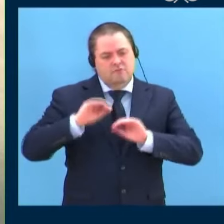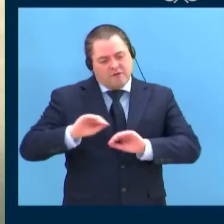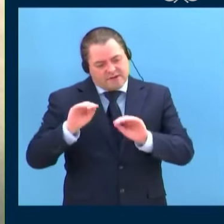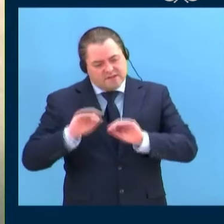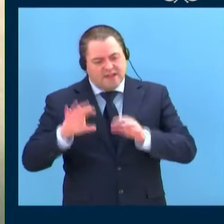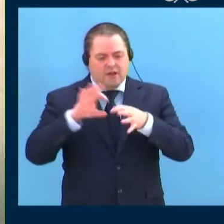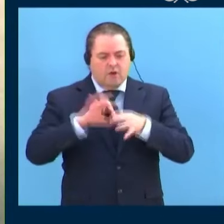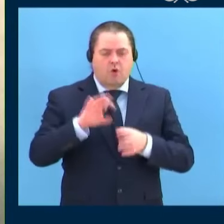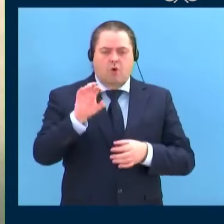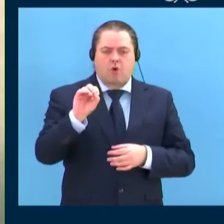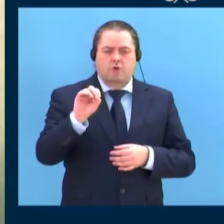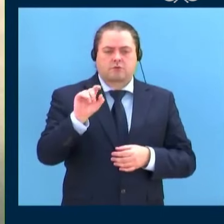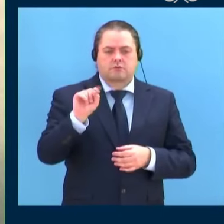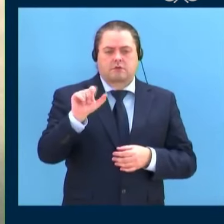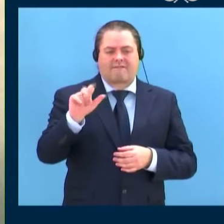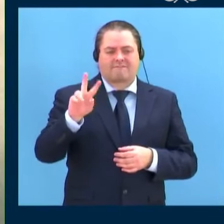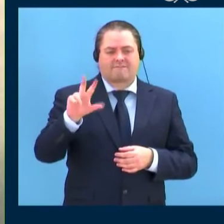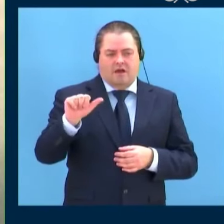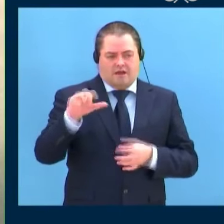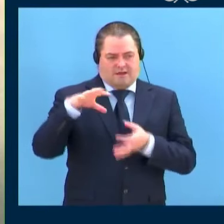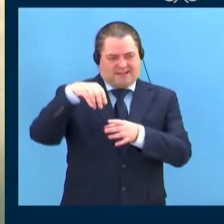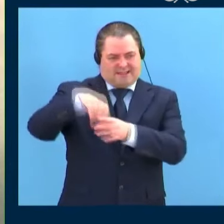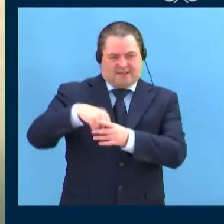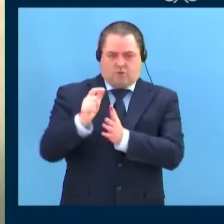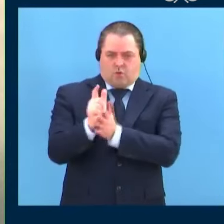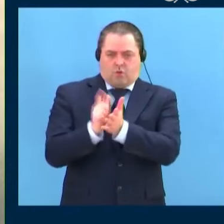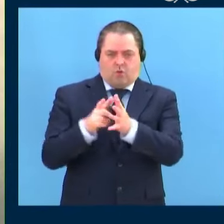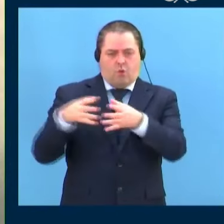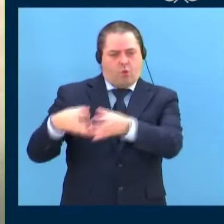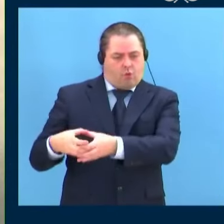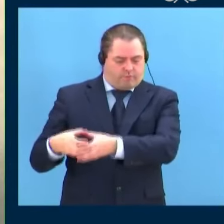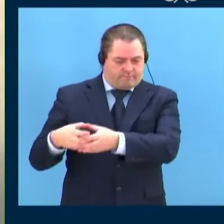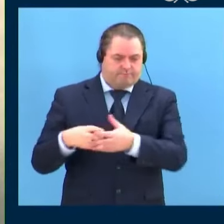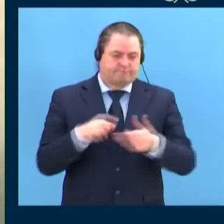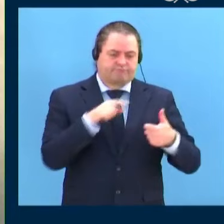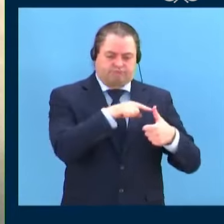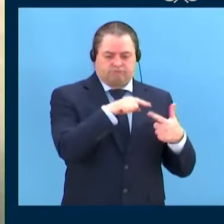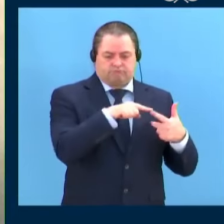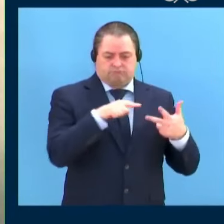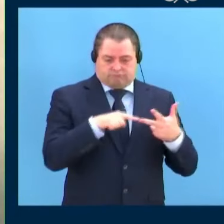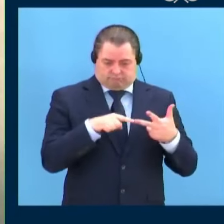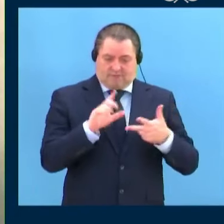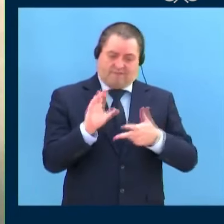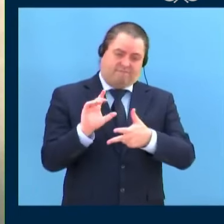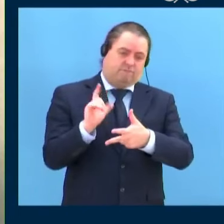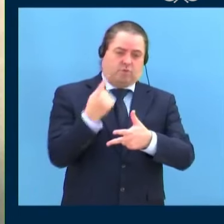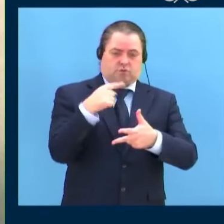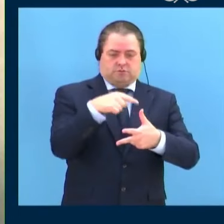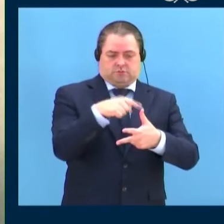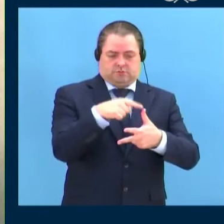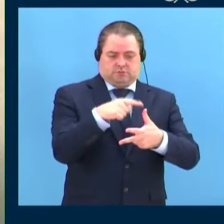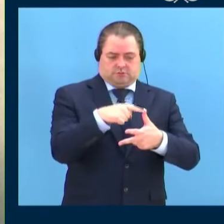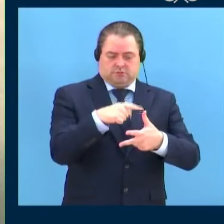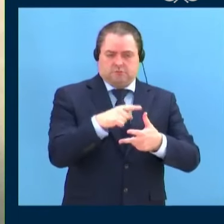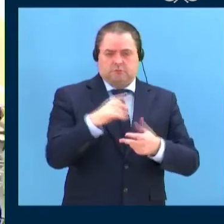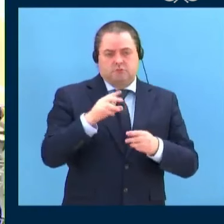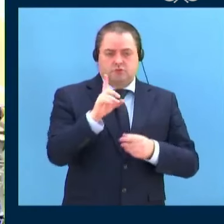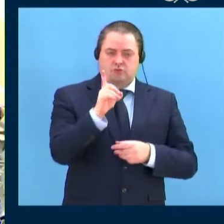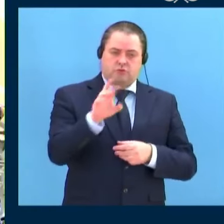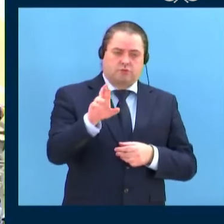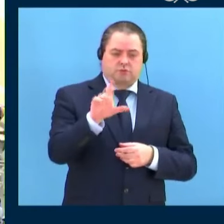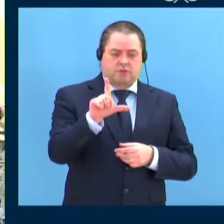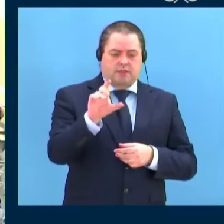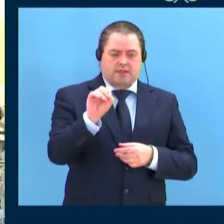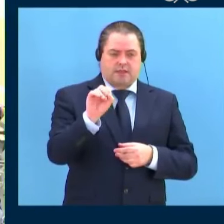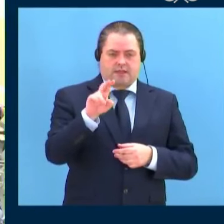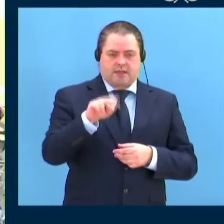at the Faculty of Law. Please, Dr. Corinne Lennox, you have the floor for 7 minutes. Thank